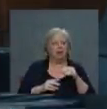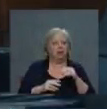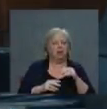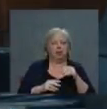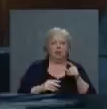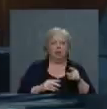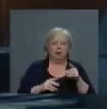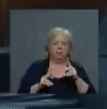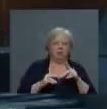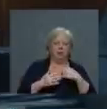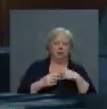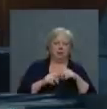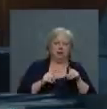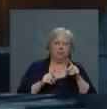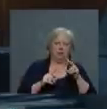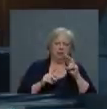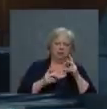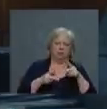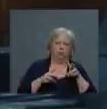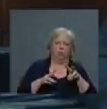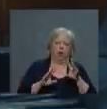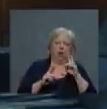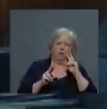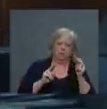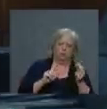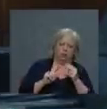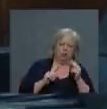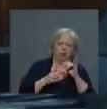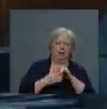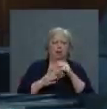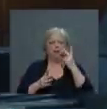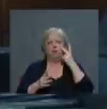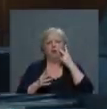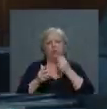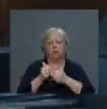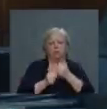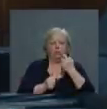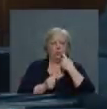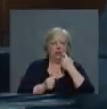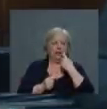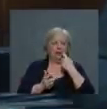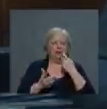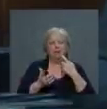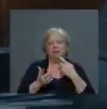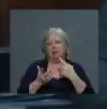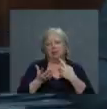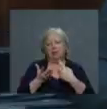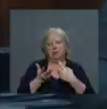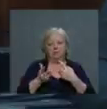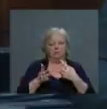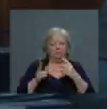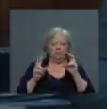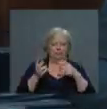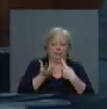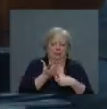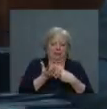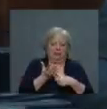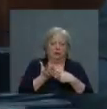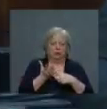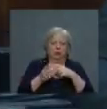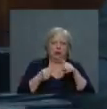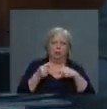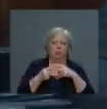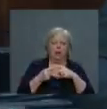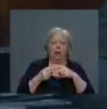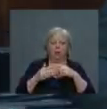different way of looking at this issue, and you saw the most recent iteration of dialogue about where it is